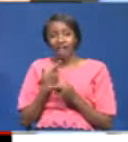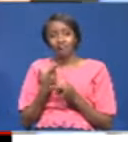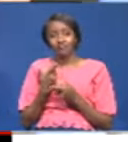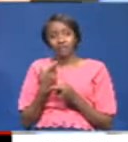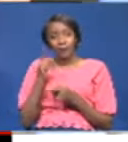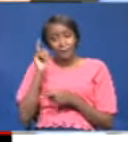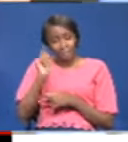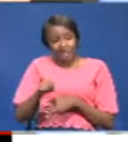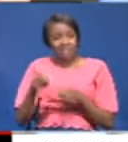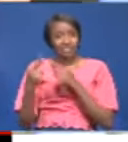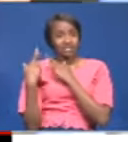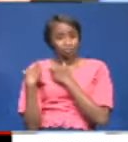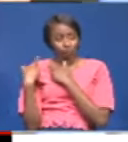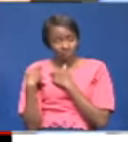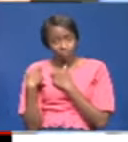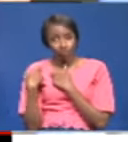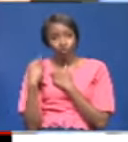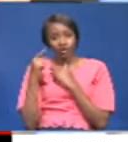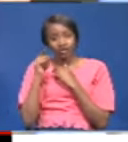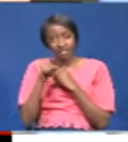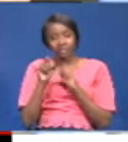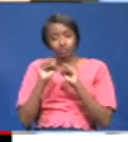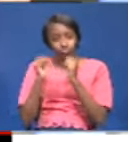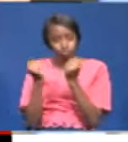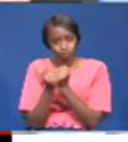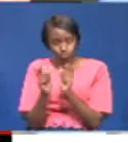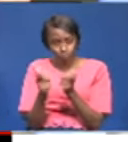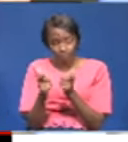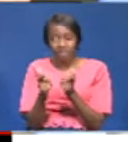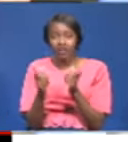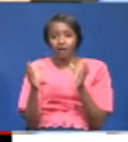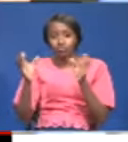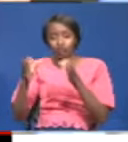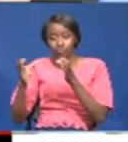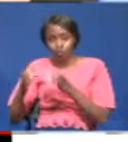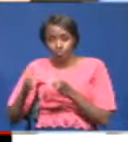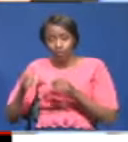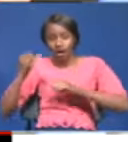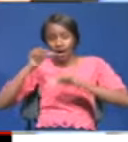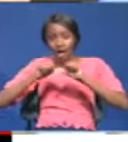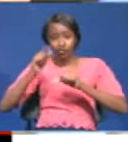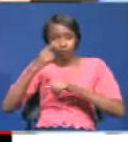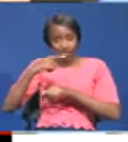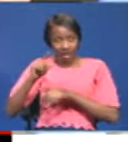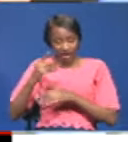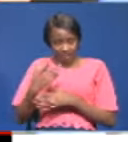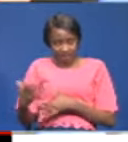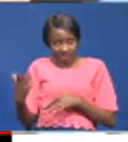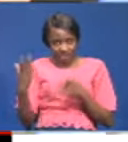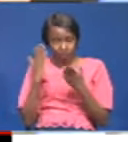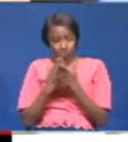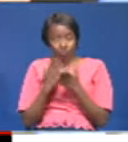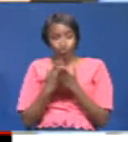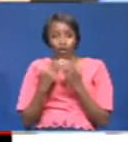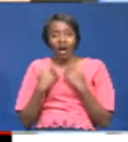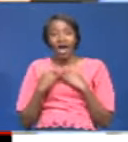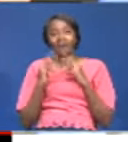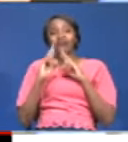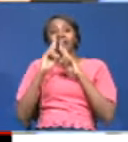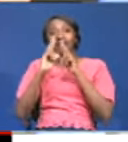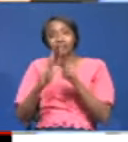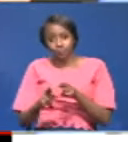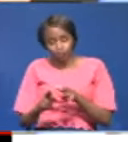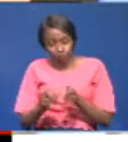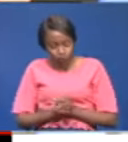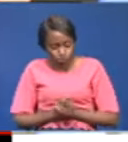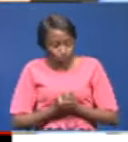I hope they will do the right thing, just like the other platforms which are doing the right thing. Mm-hmm. Because the other ones, they have a response. Mm-hmm. Yes. Yeah. Talk to me